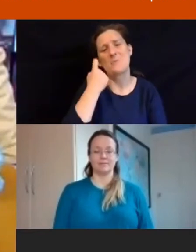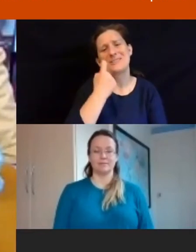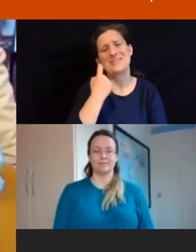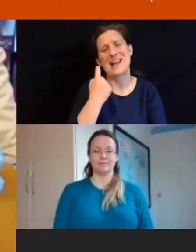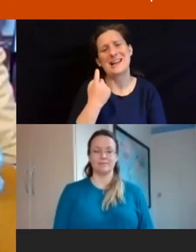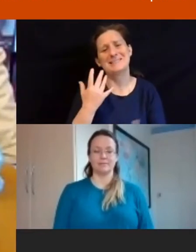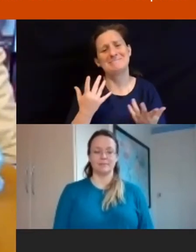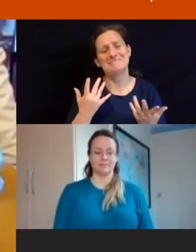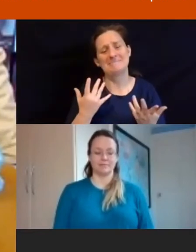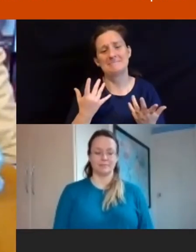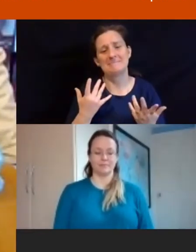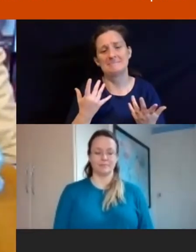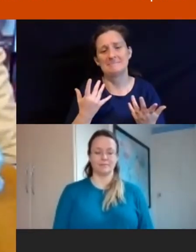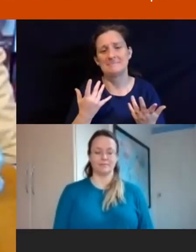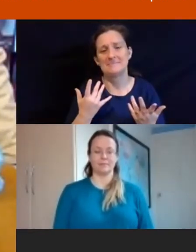what part